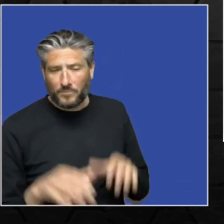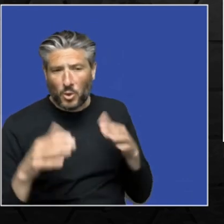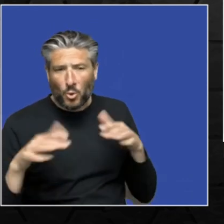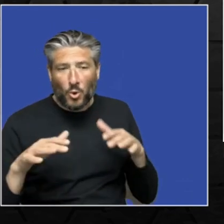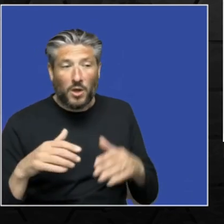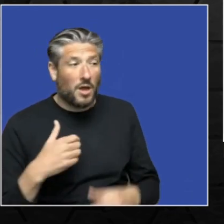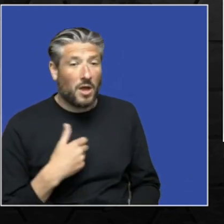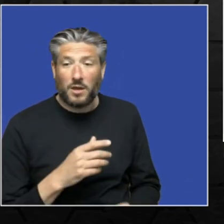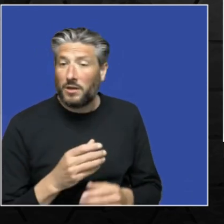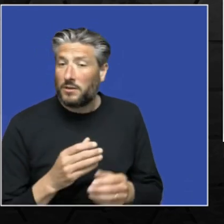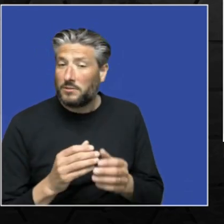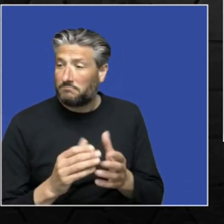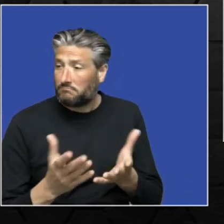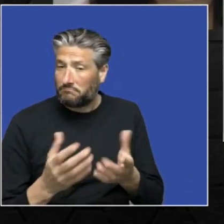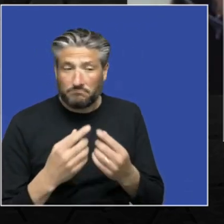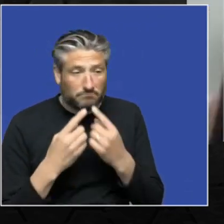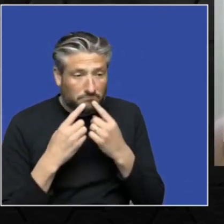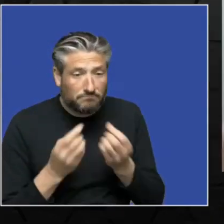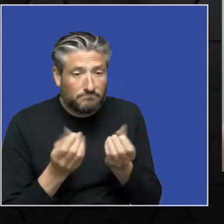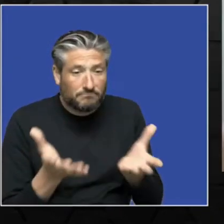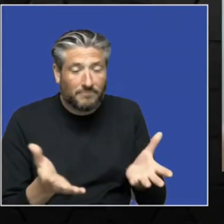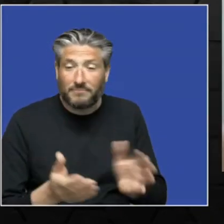for questions.